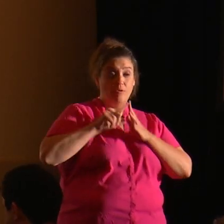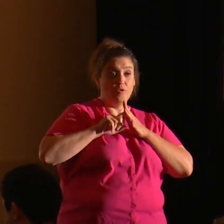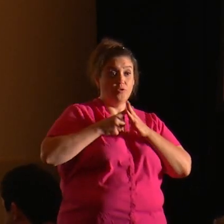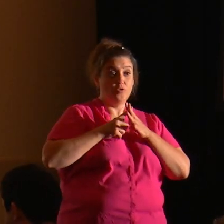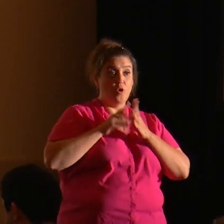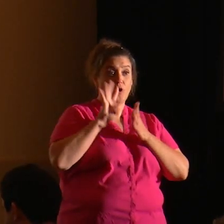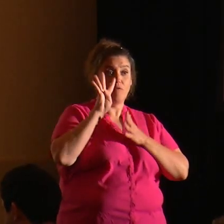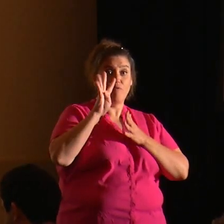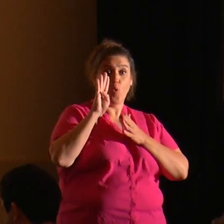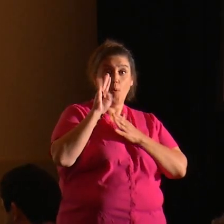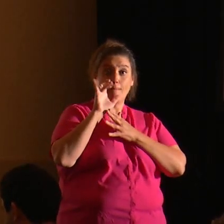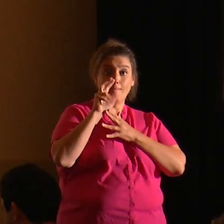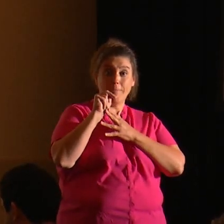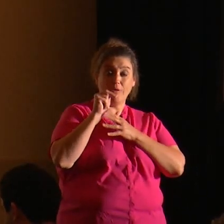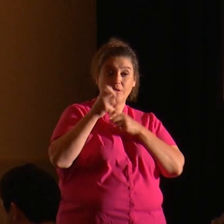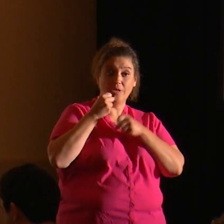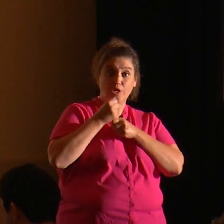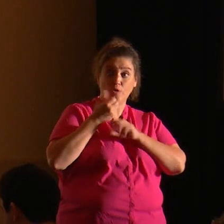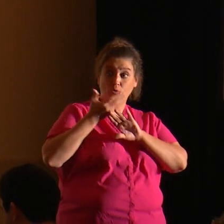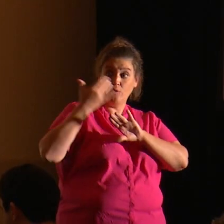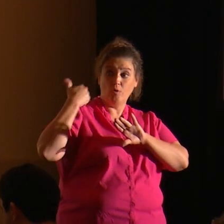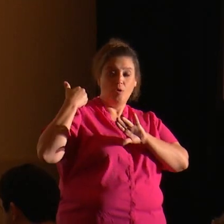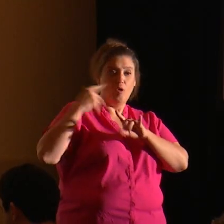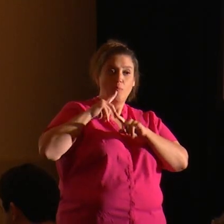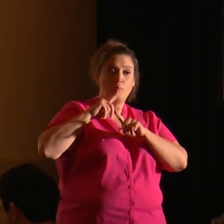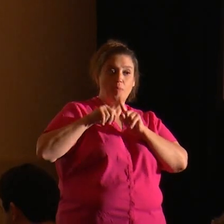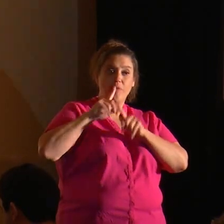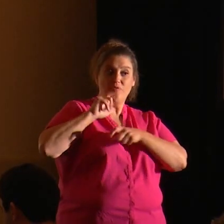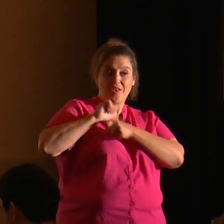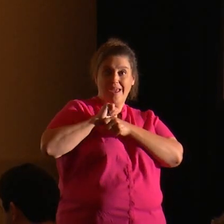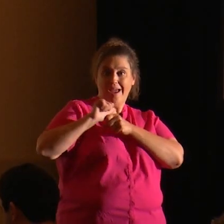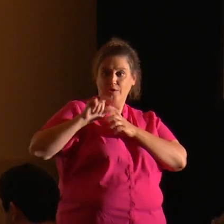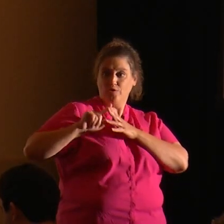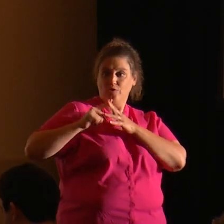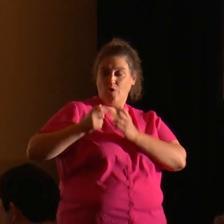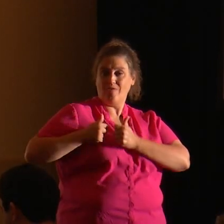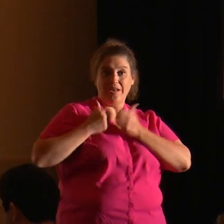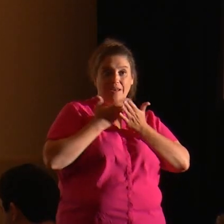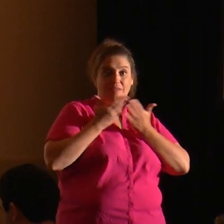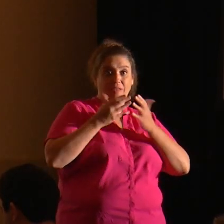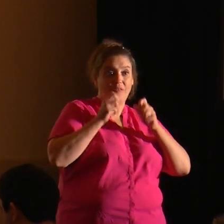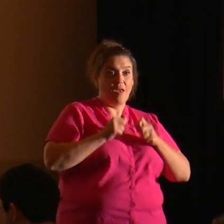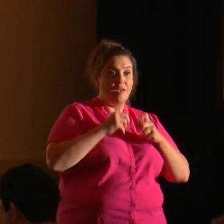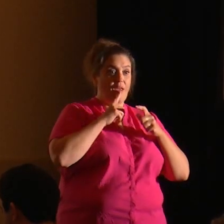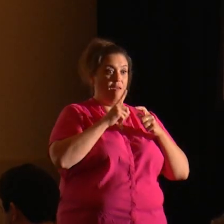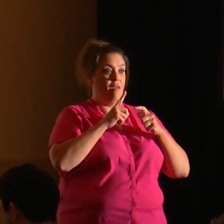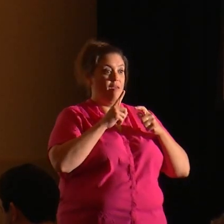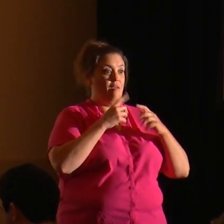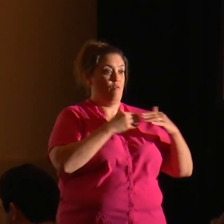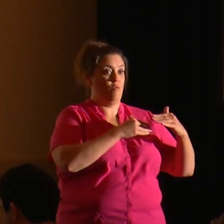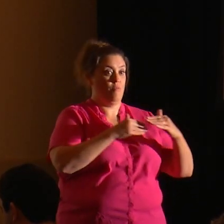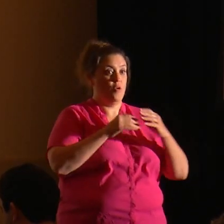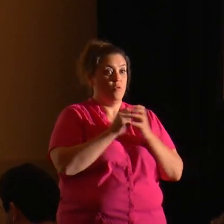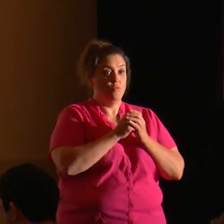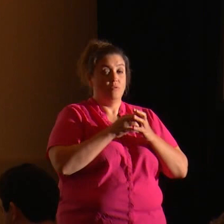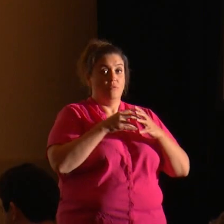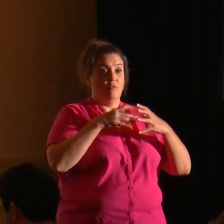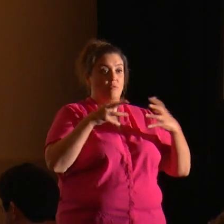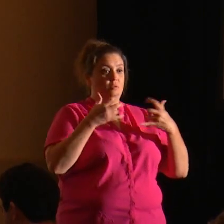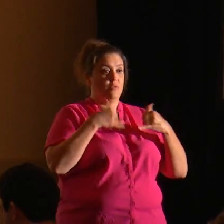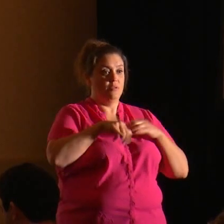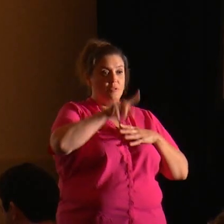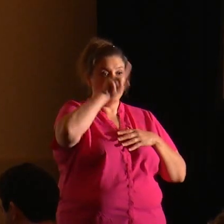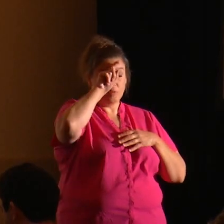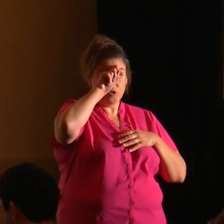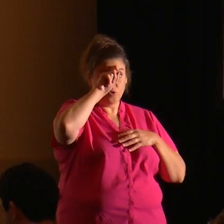ago. But the actual putting together of a living thing, something that can reproduce, metabolize, remains a